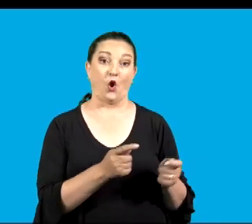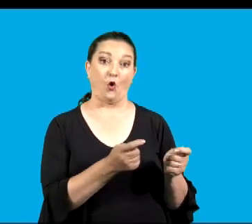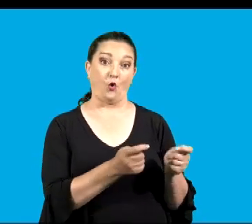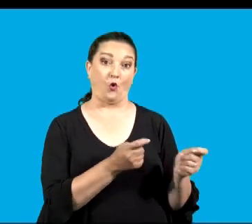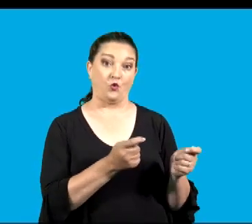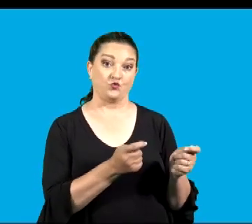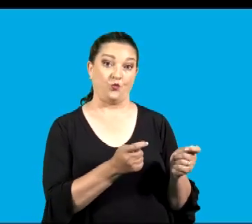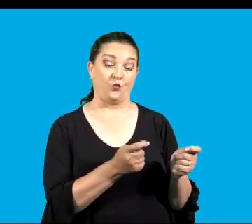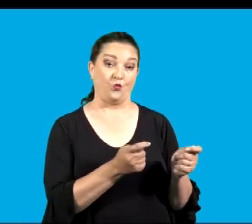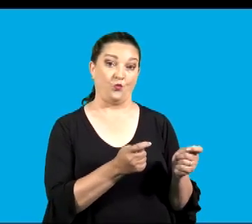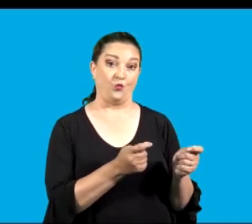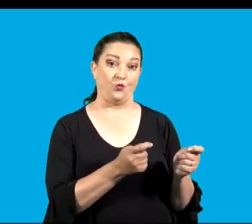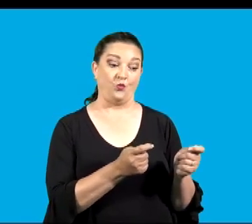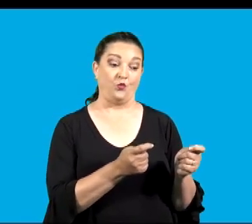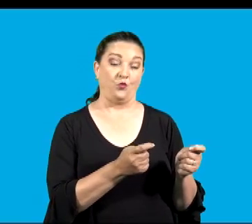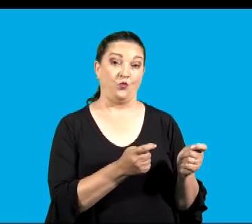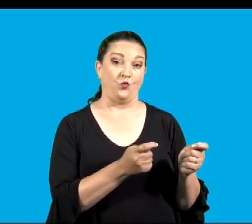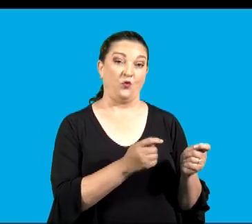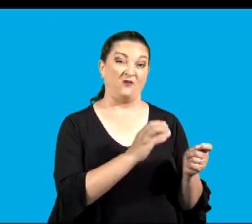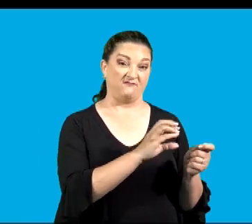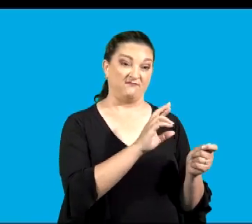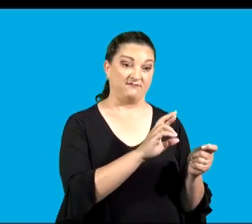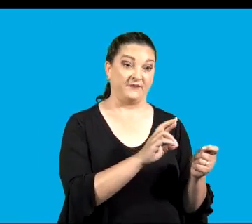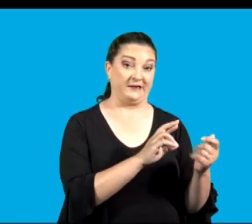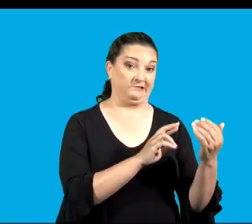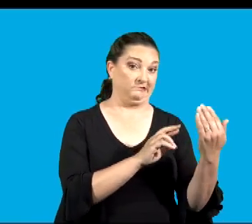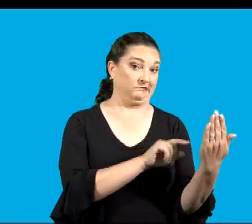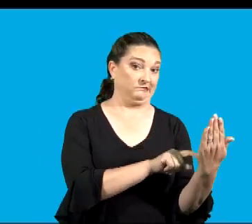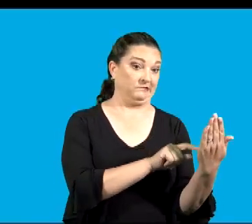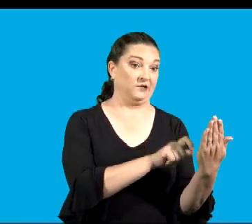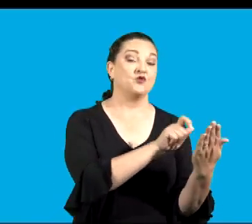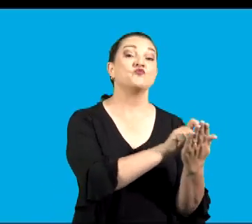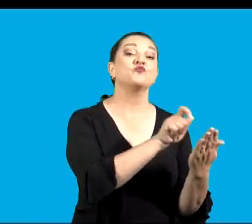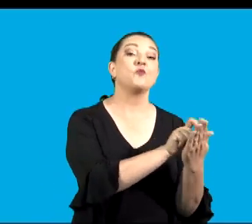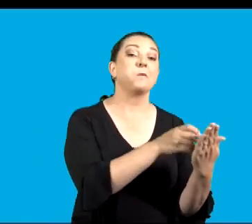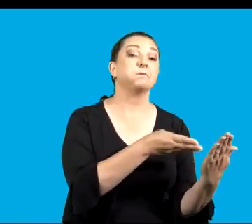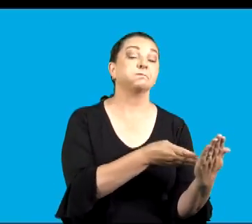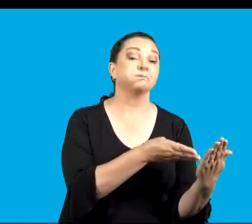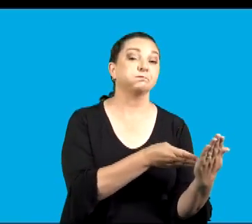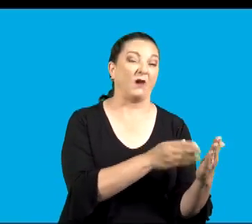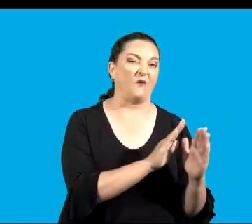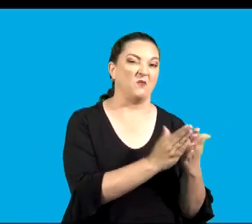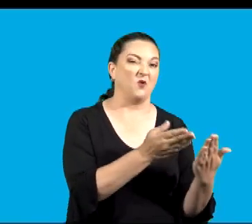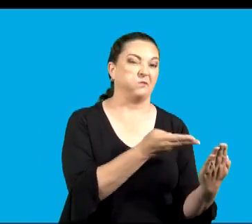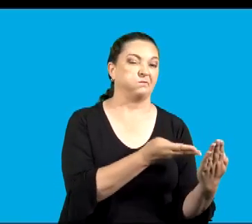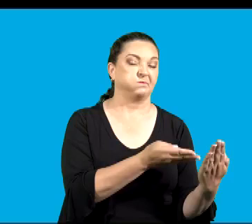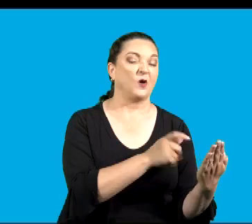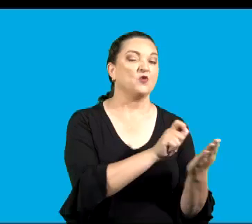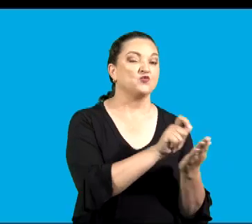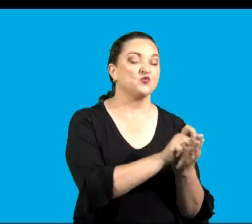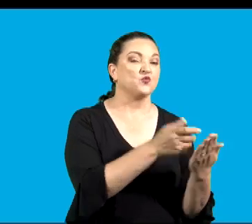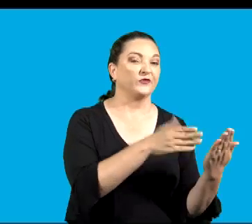the control account, remember, we had recorded this in our